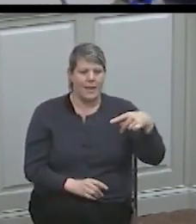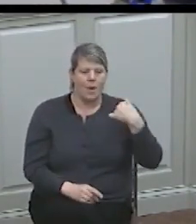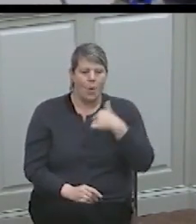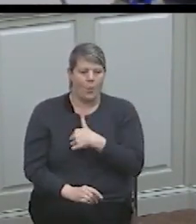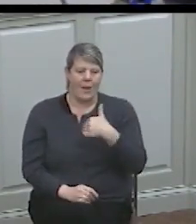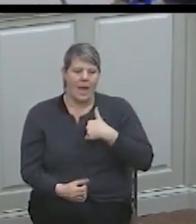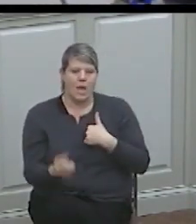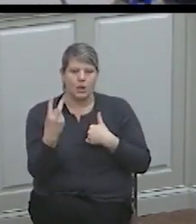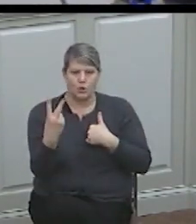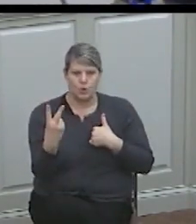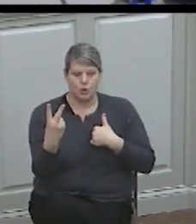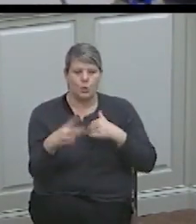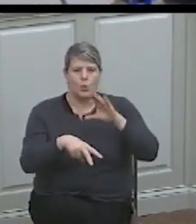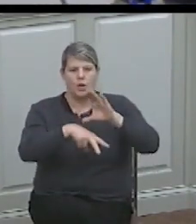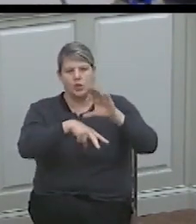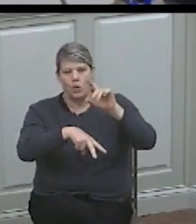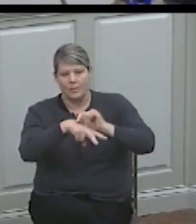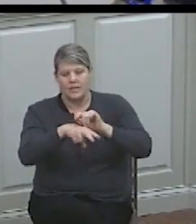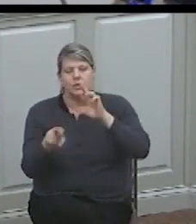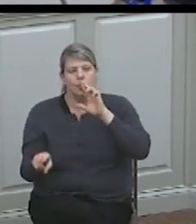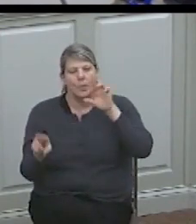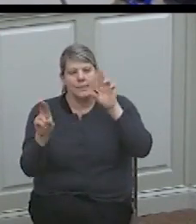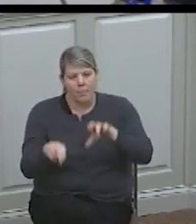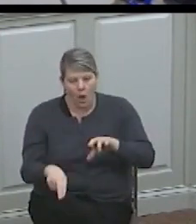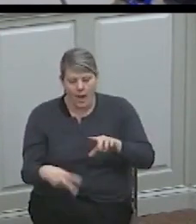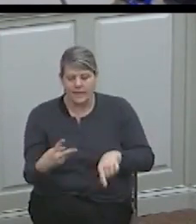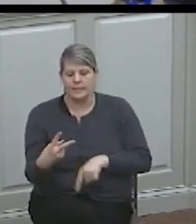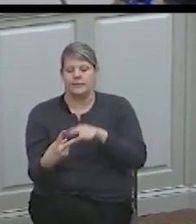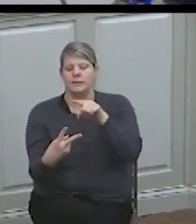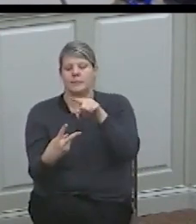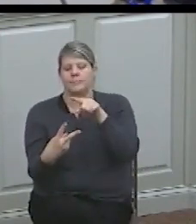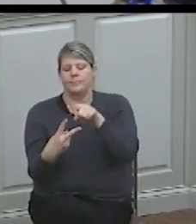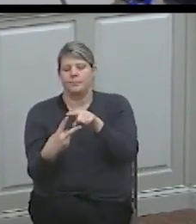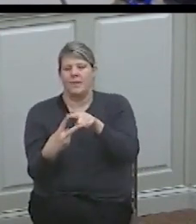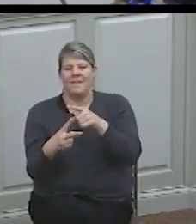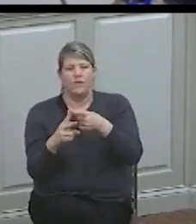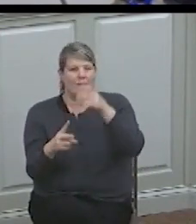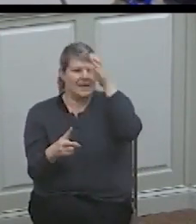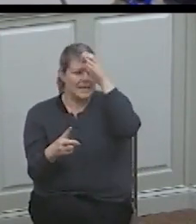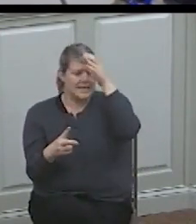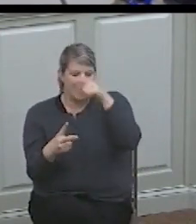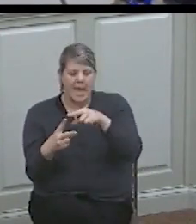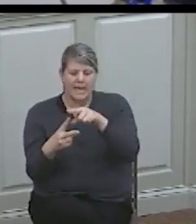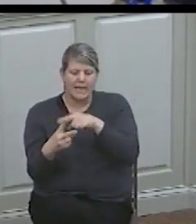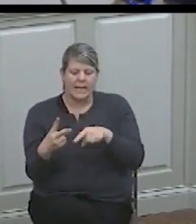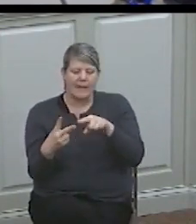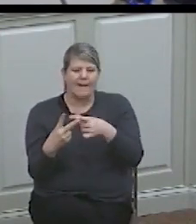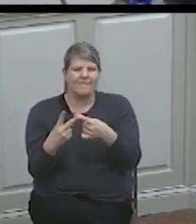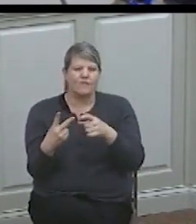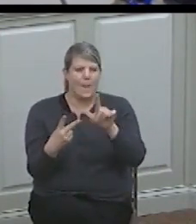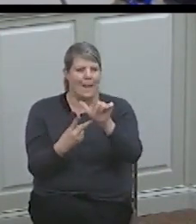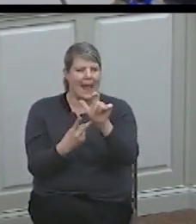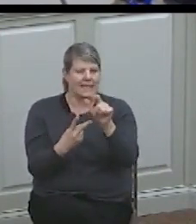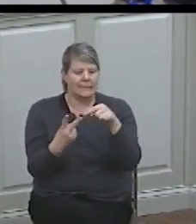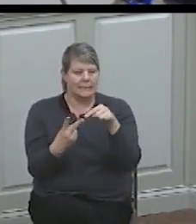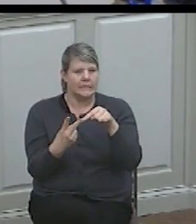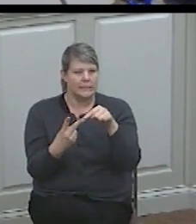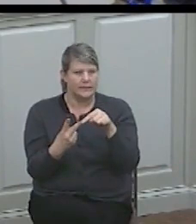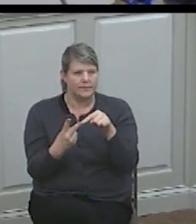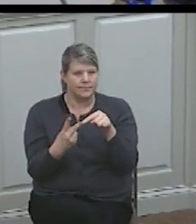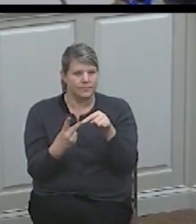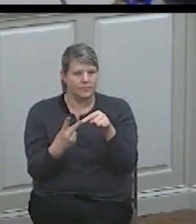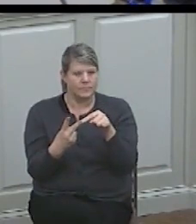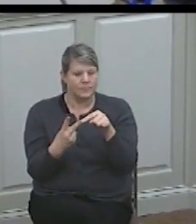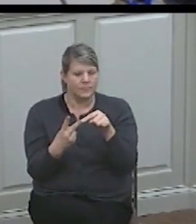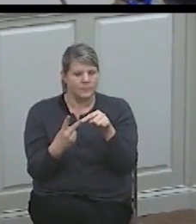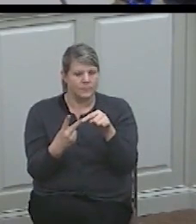had Kohler and Associates out of Cincinnati. Carmen is out of Lexington, although John Carmen is from here locally. He